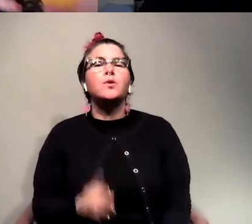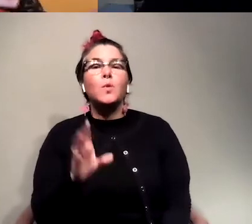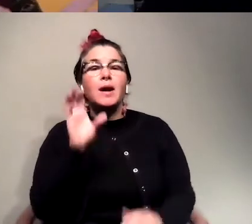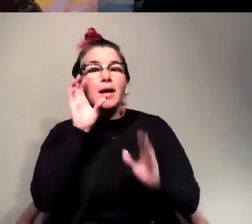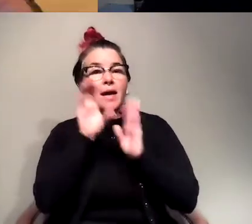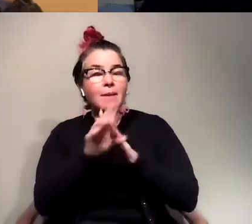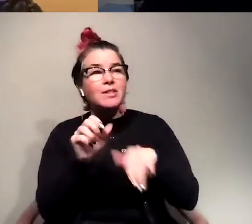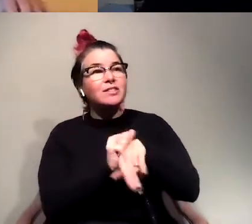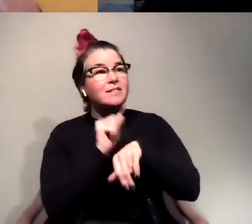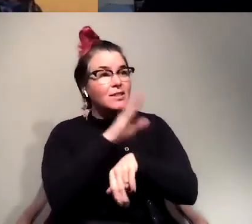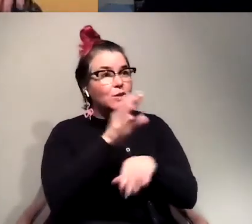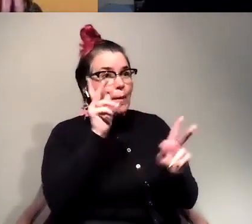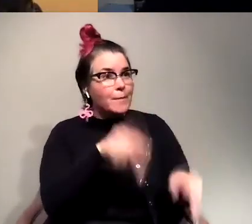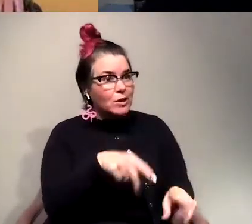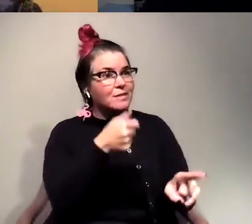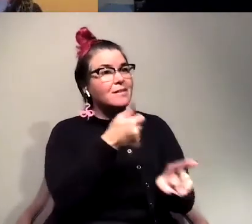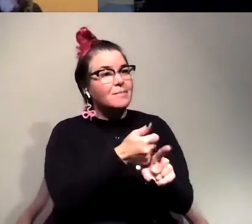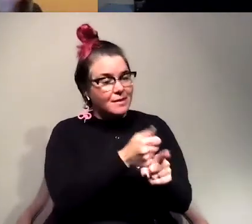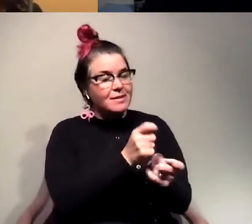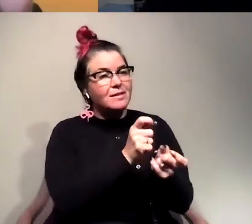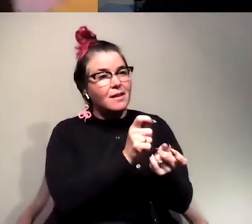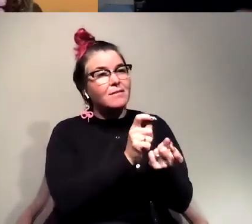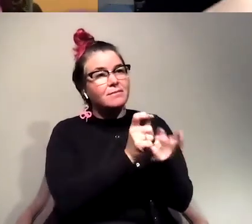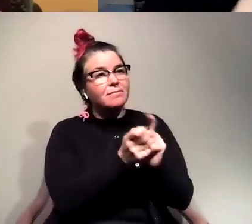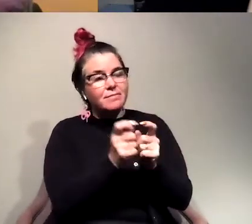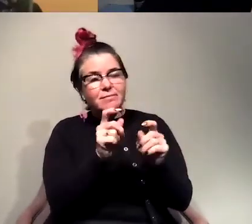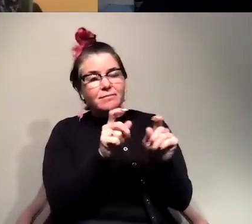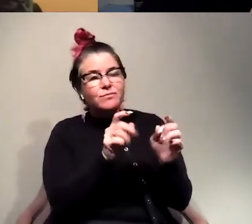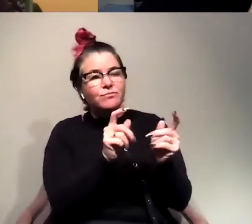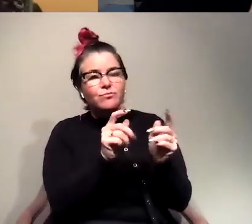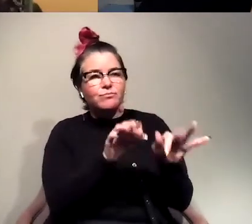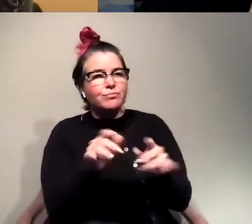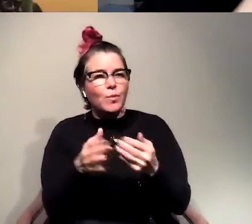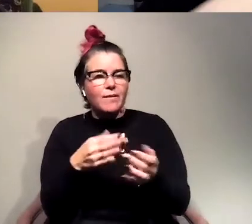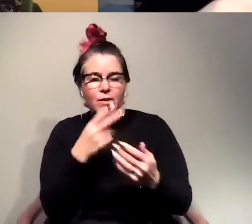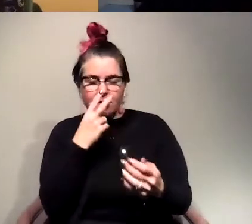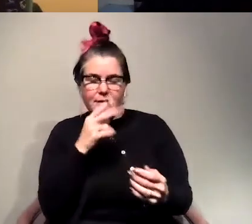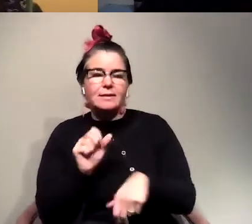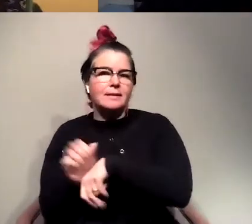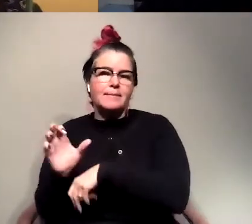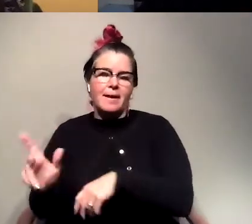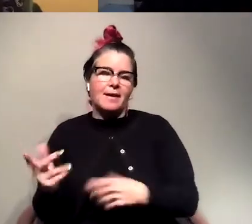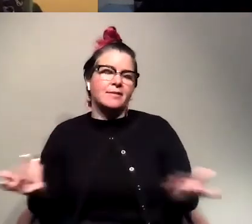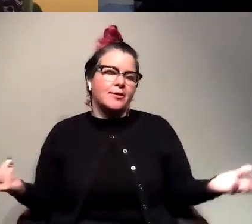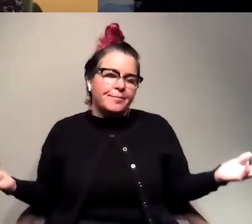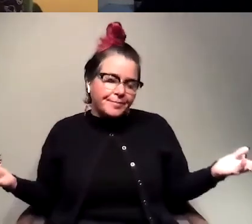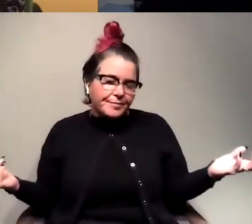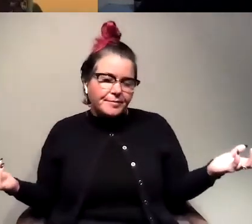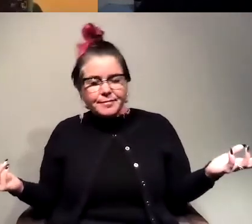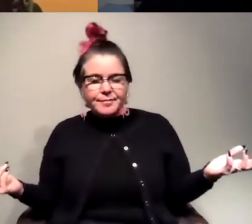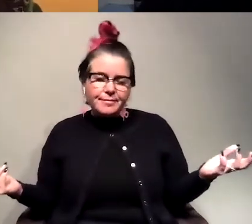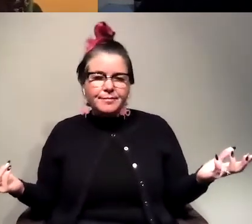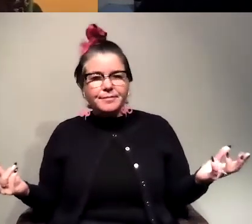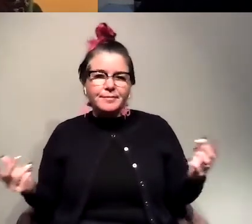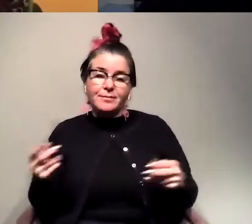to a person who then, you know, transcribes whatever they're seeing and sends it back. So it can be